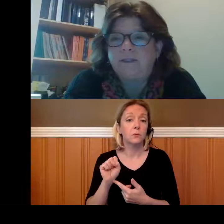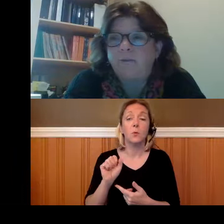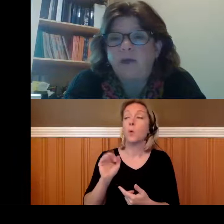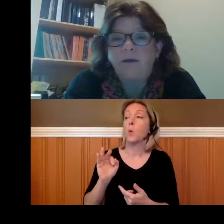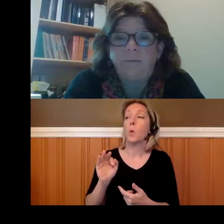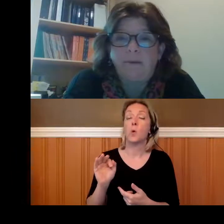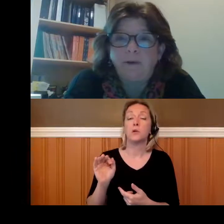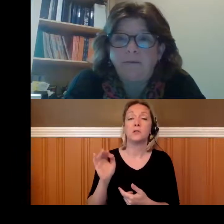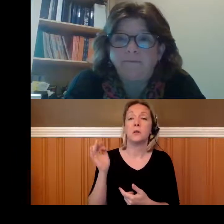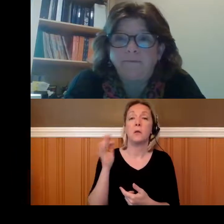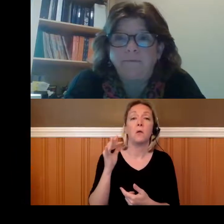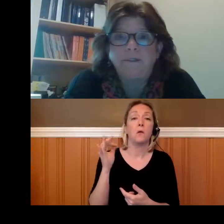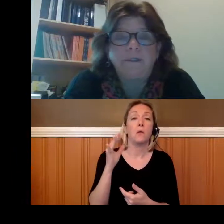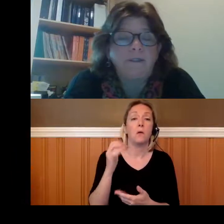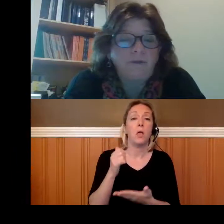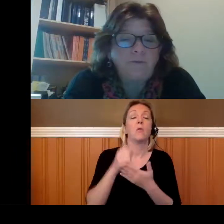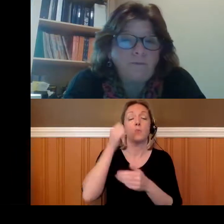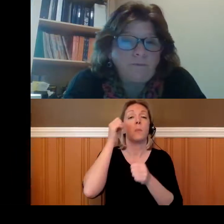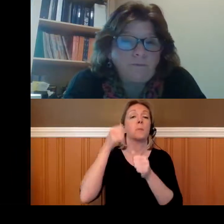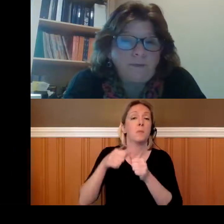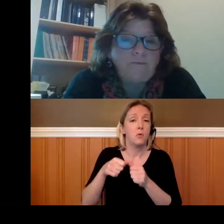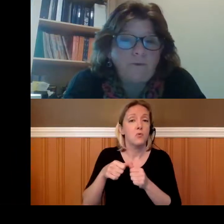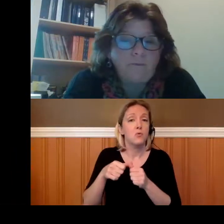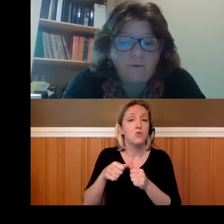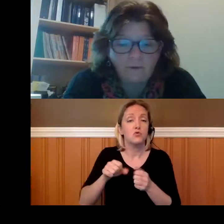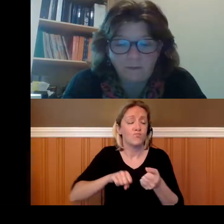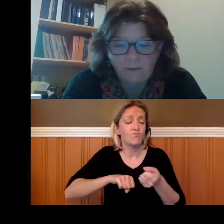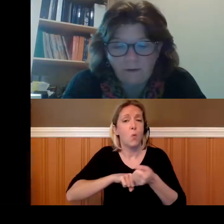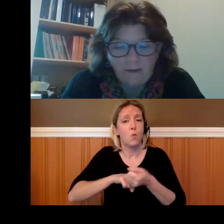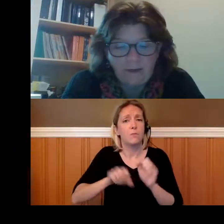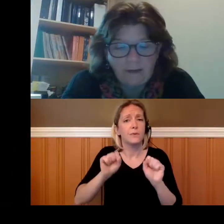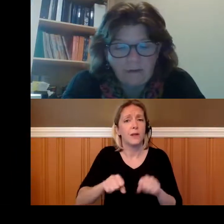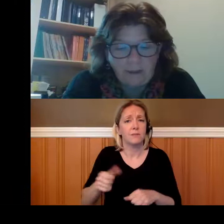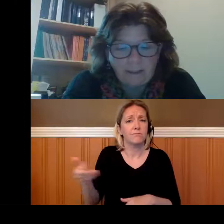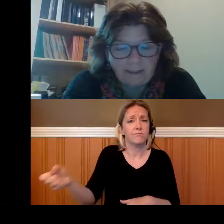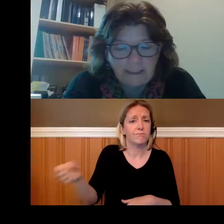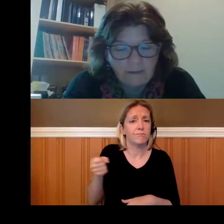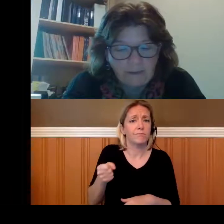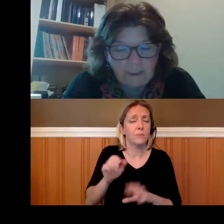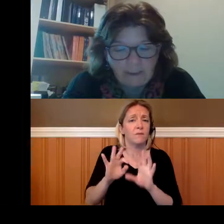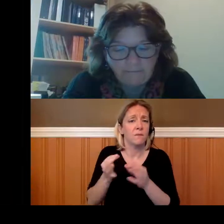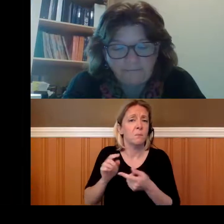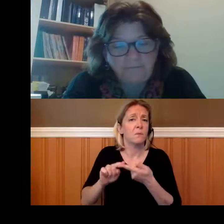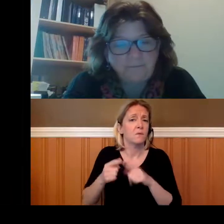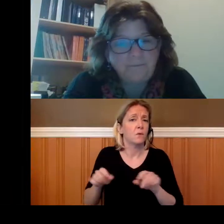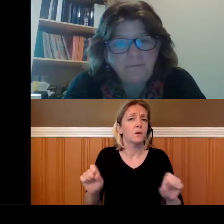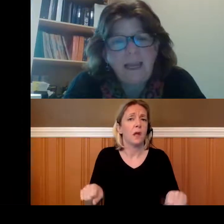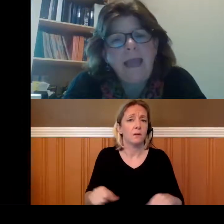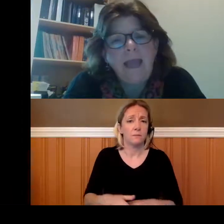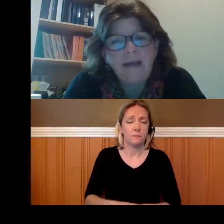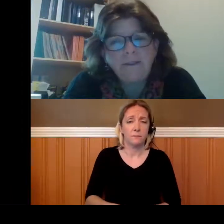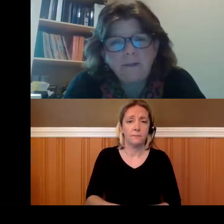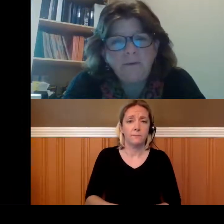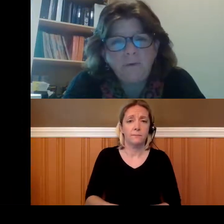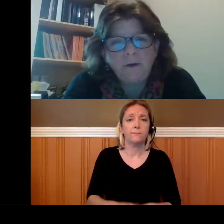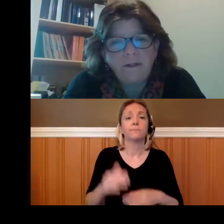memory, to give you that moral support that you may just need during the meeting. And it's also important